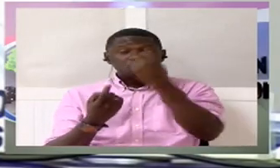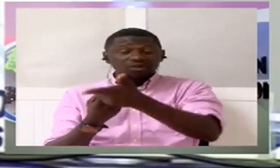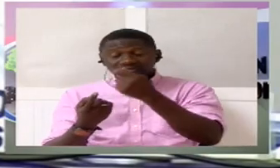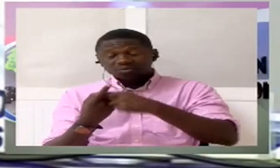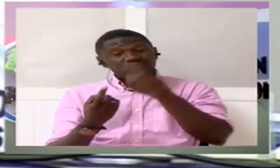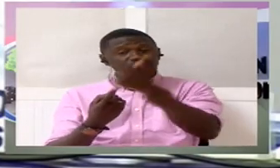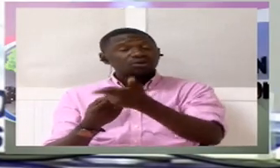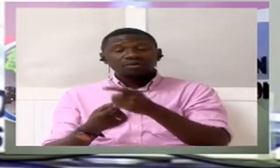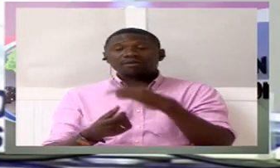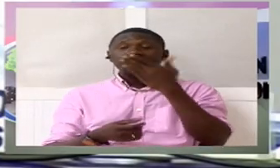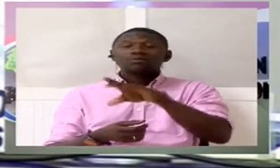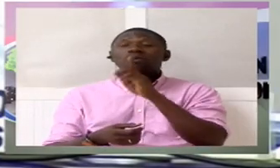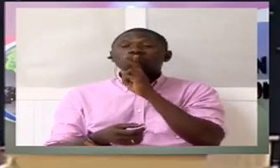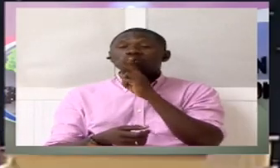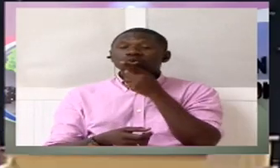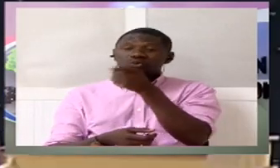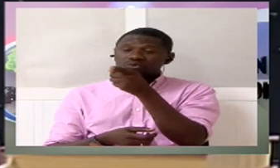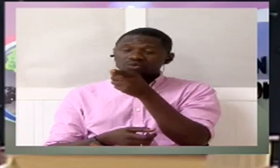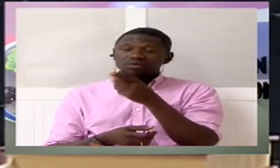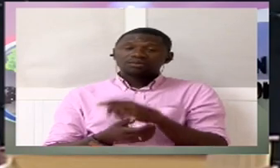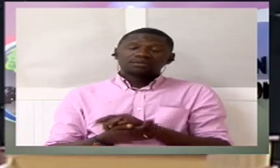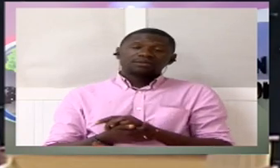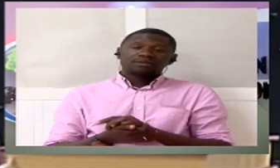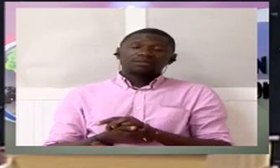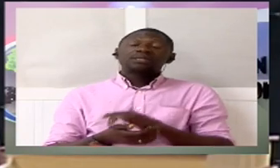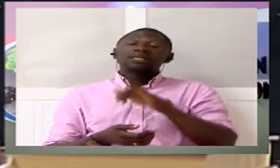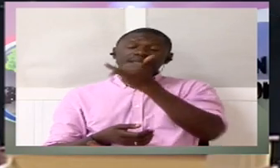you? Menuka jomuta etebulu.